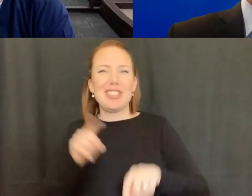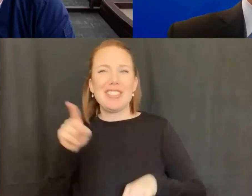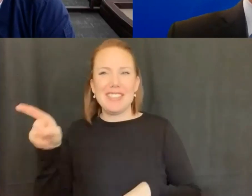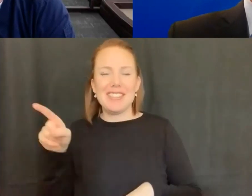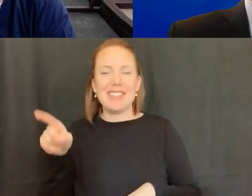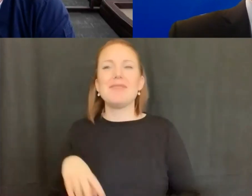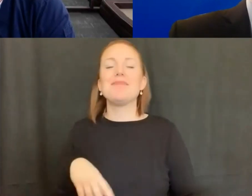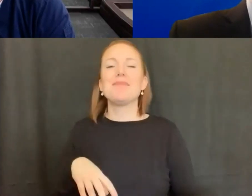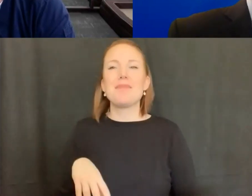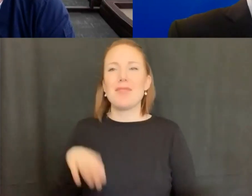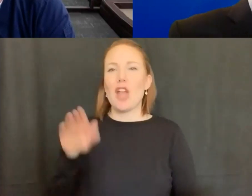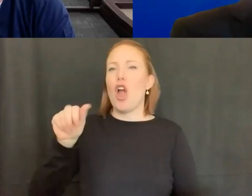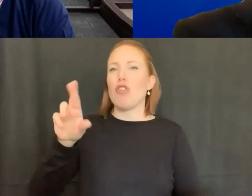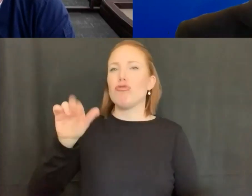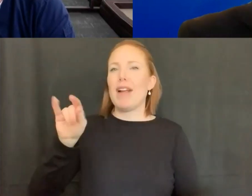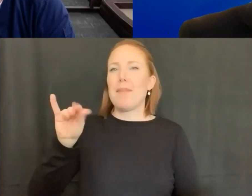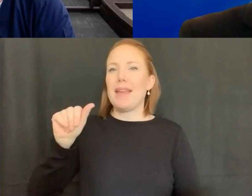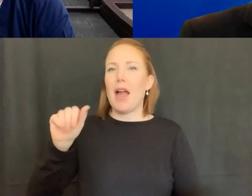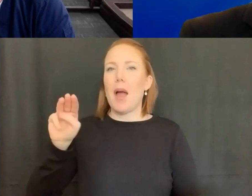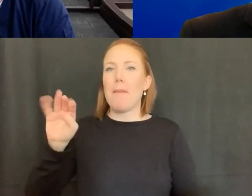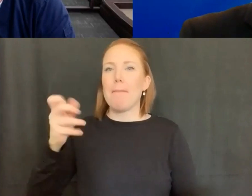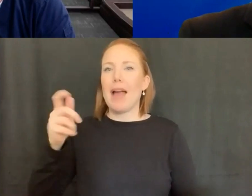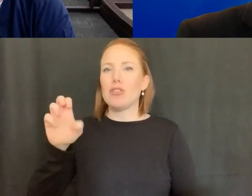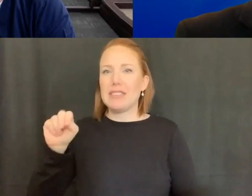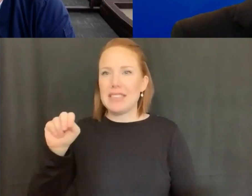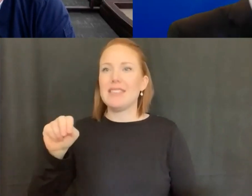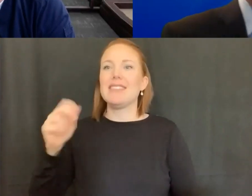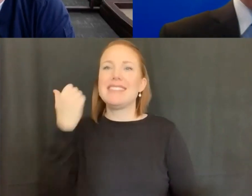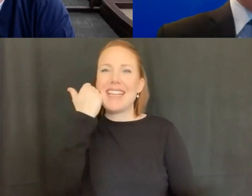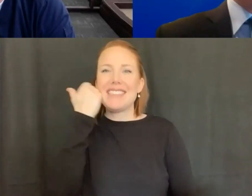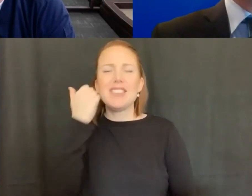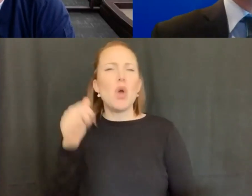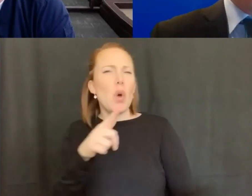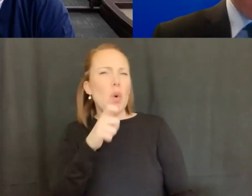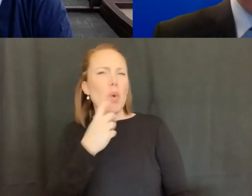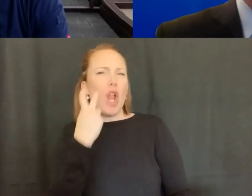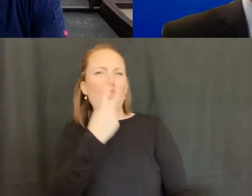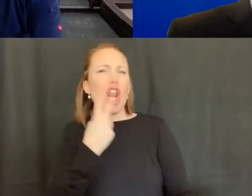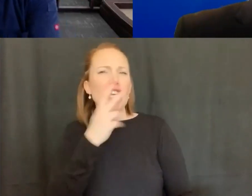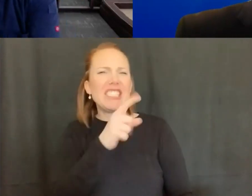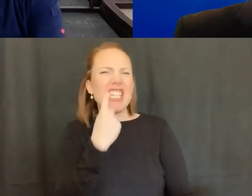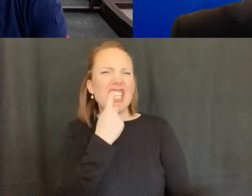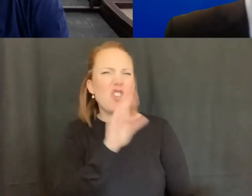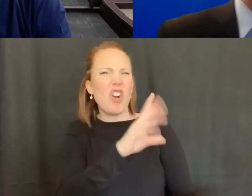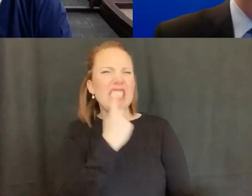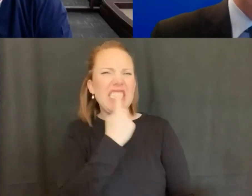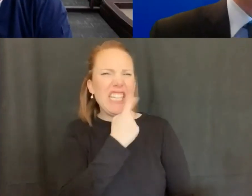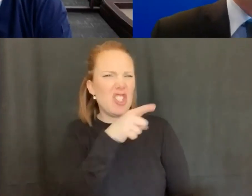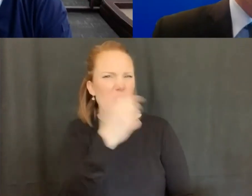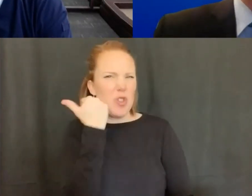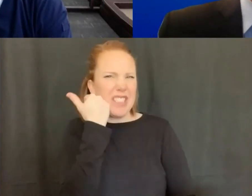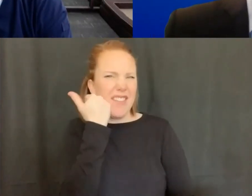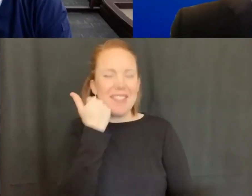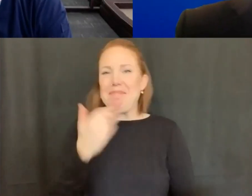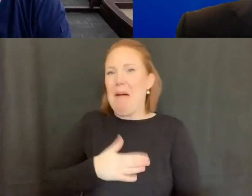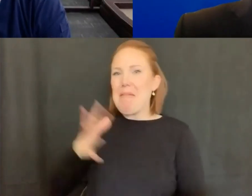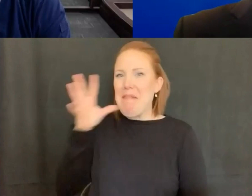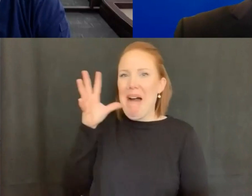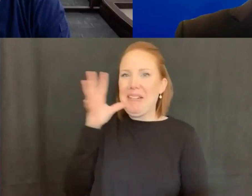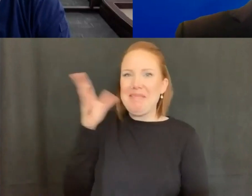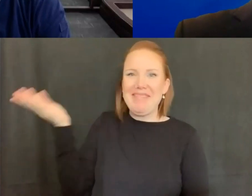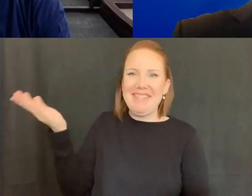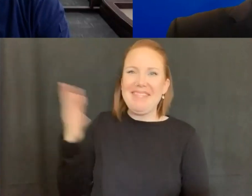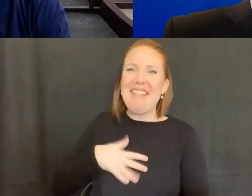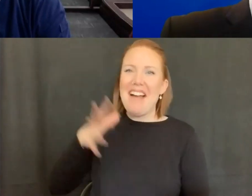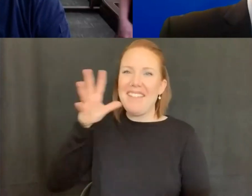Mountain High School. Since you're a dentist, who looks at your teeth? My mom is my dentist, and she's been my dentist. I figured, but I wanted